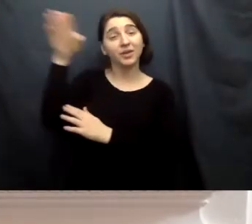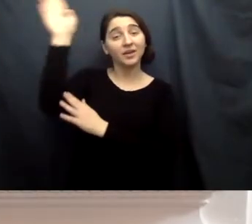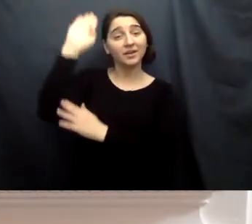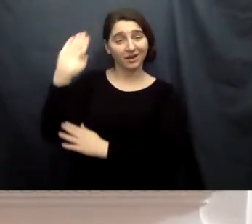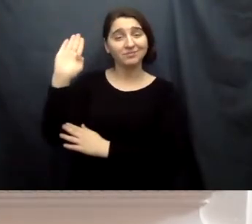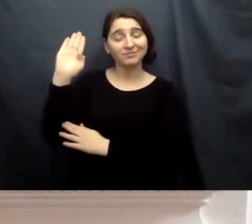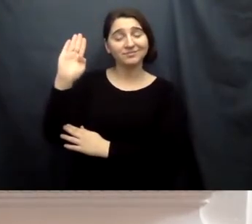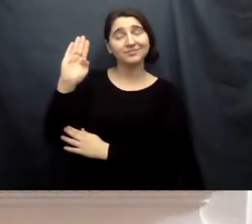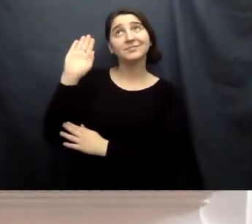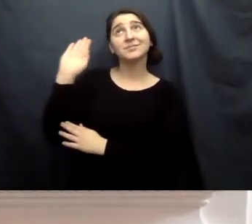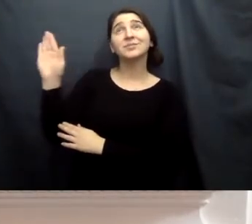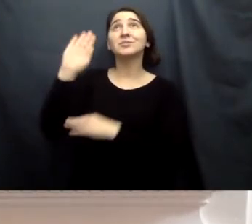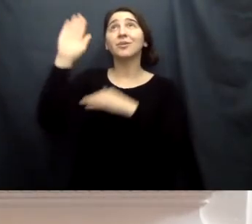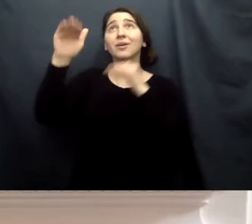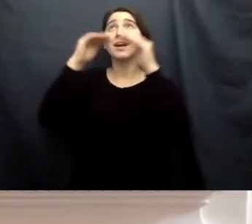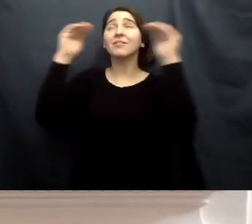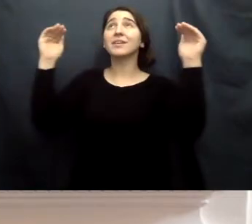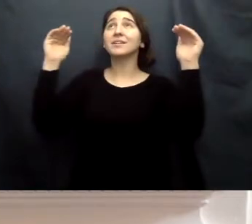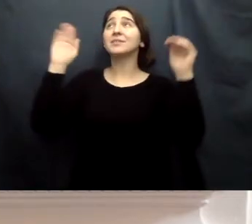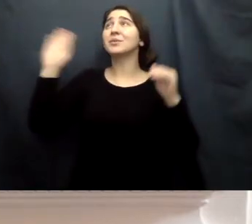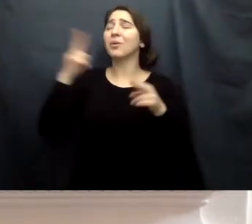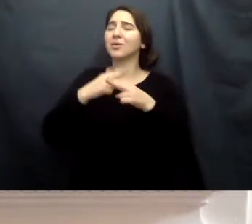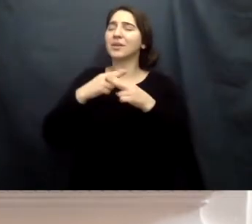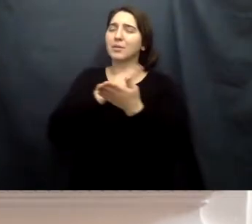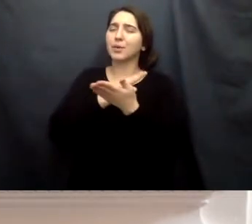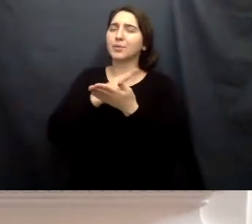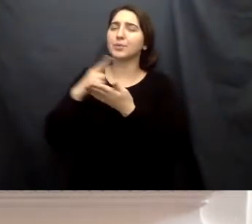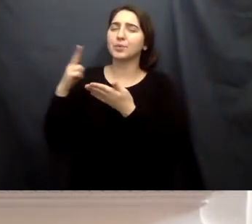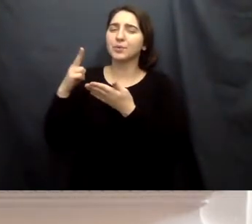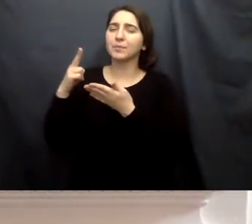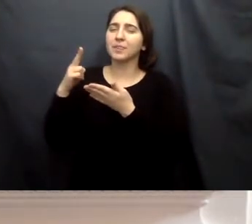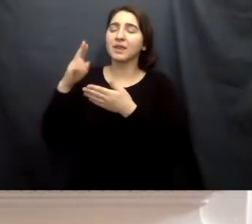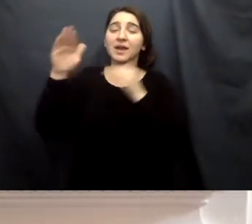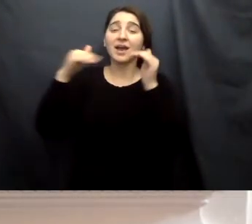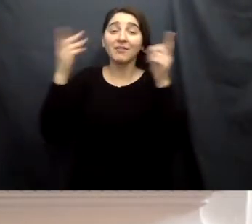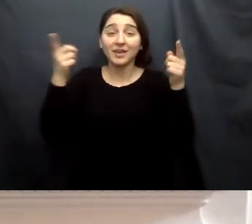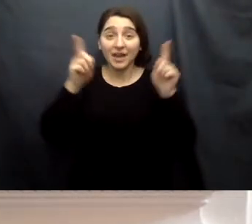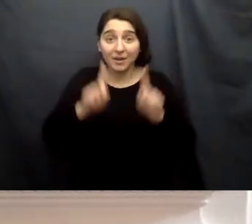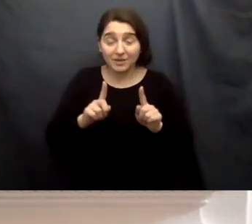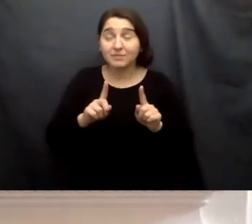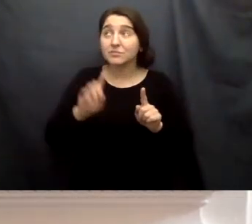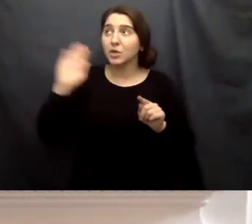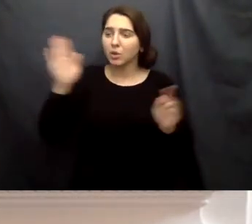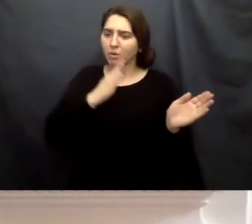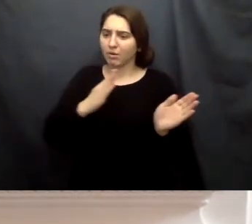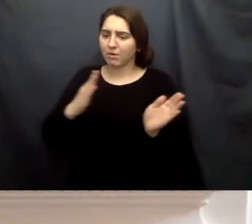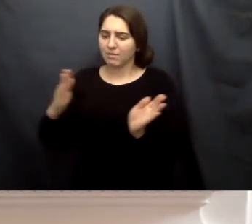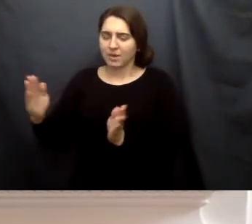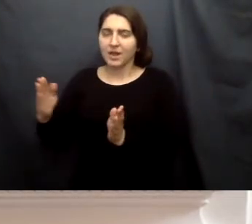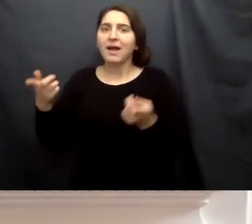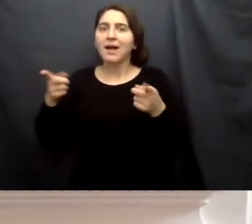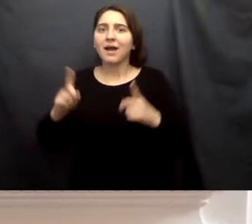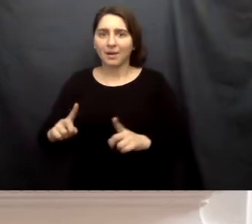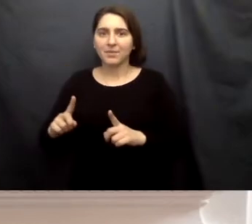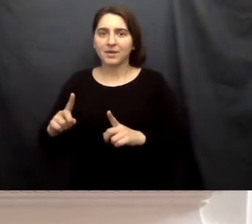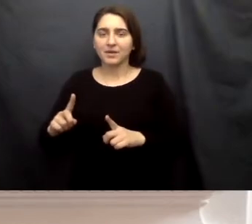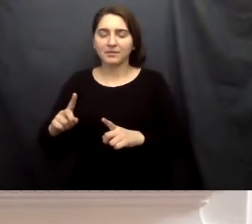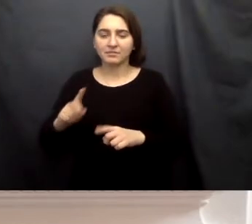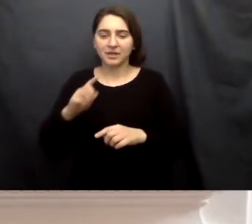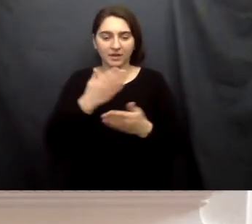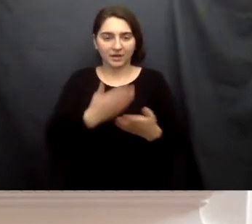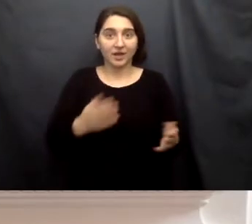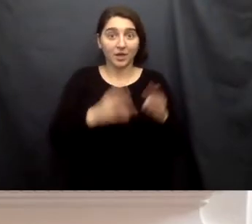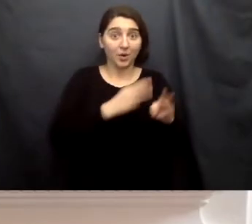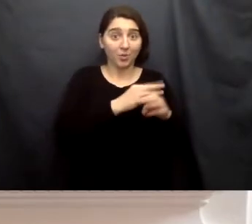that Jesus taught us, saying, Creator God, who art in heaven, hallowed be thy name. Thy